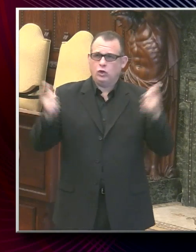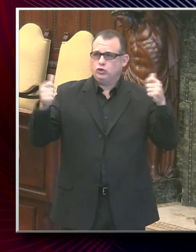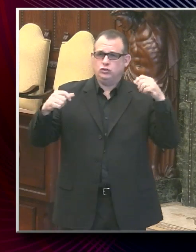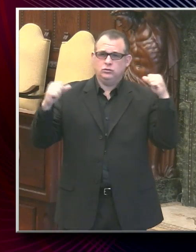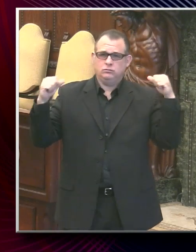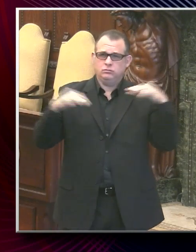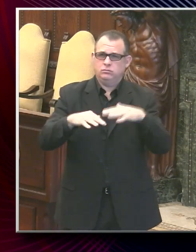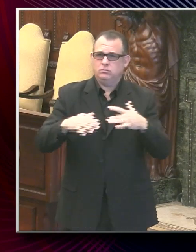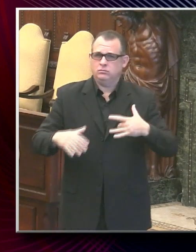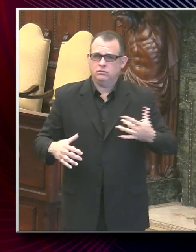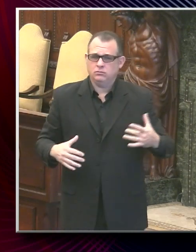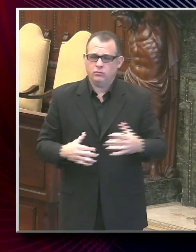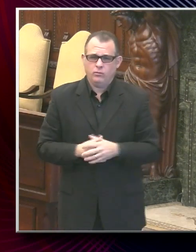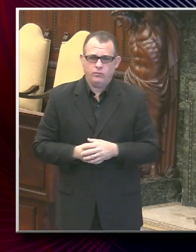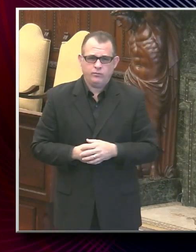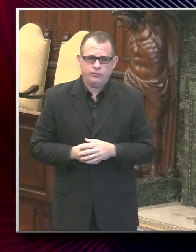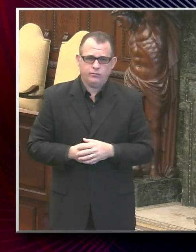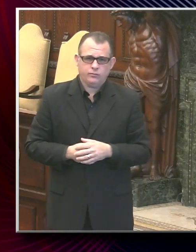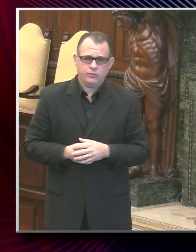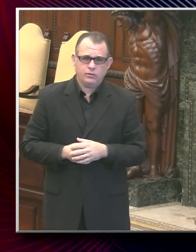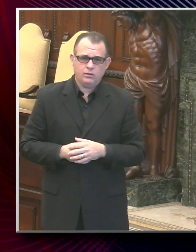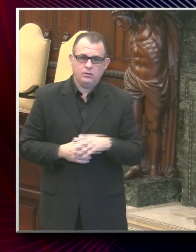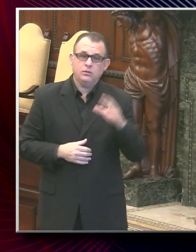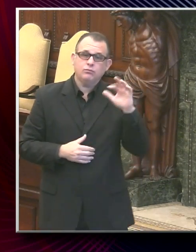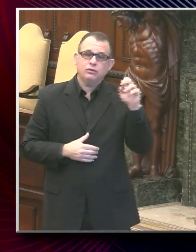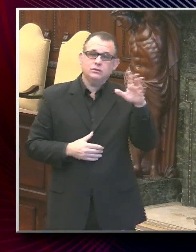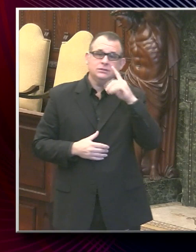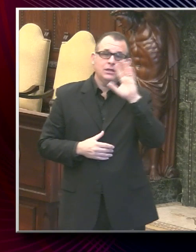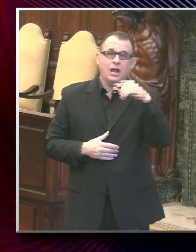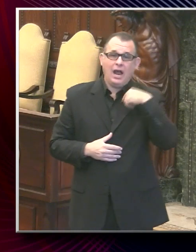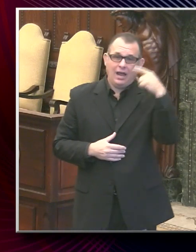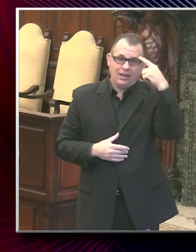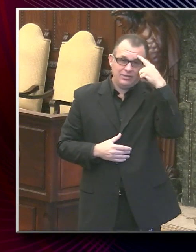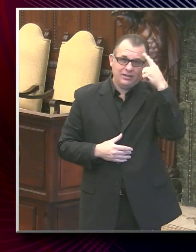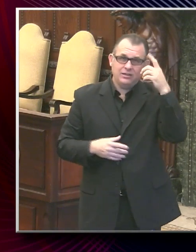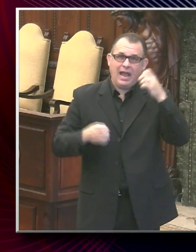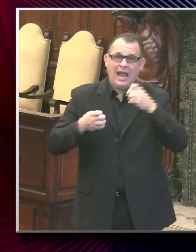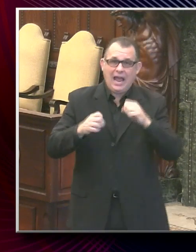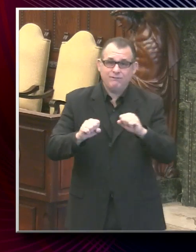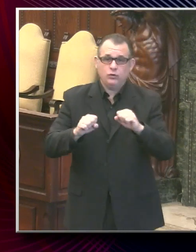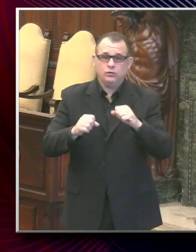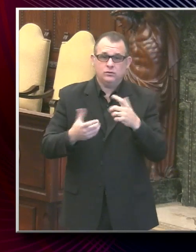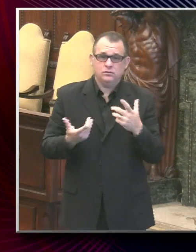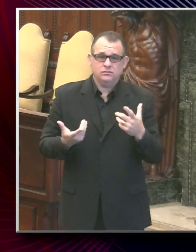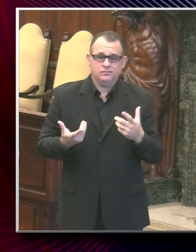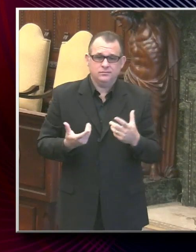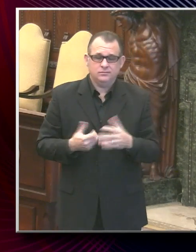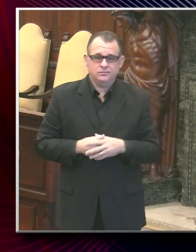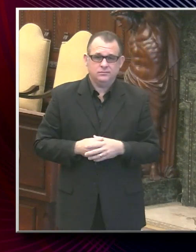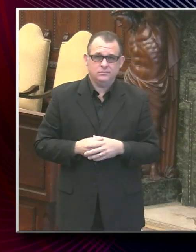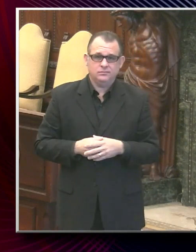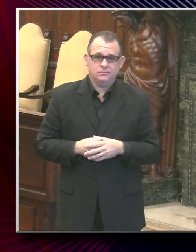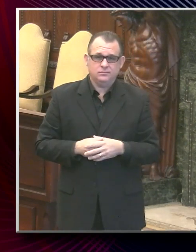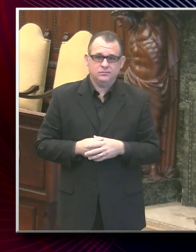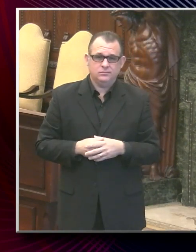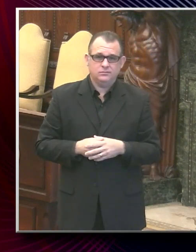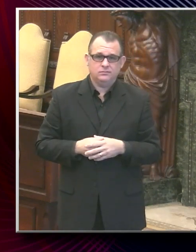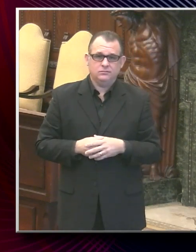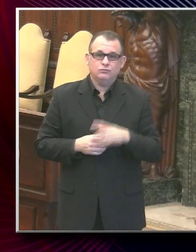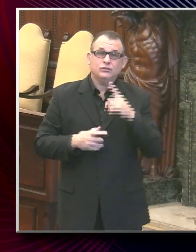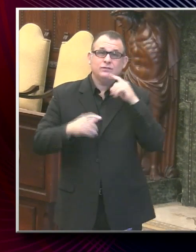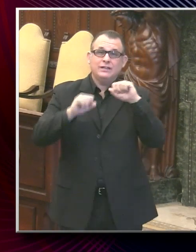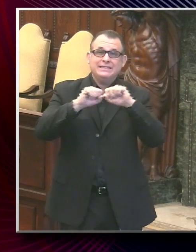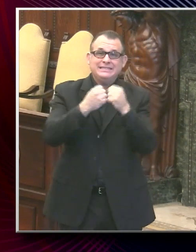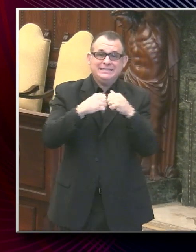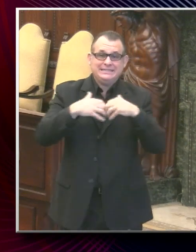stadiums? Sure. I think the effort of the press release, maybe it wasn't as artfully crafted as we intended it to be, was to essentially